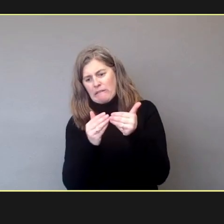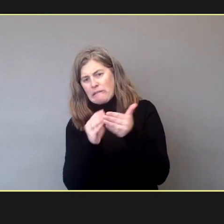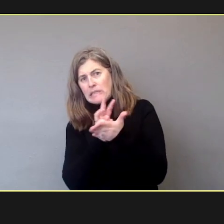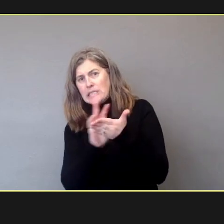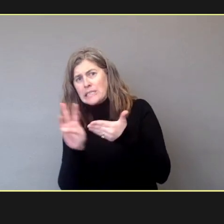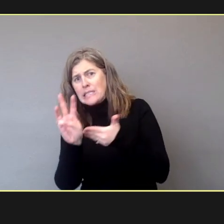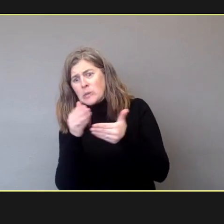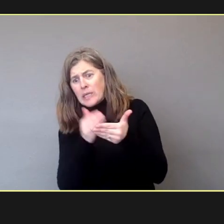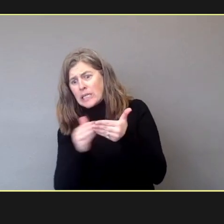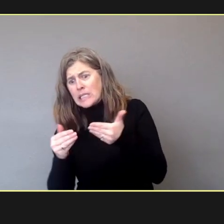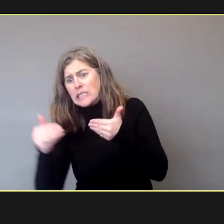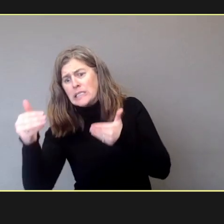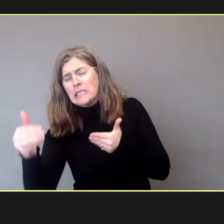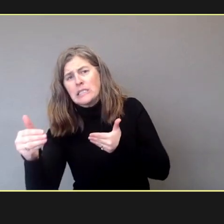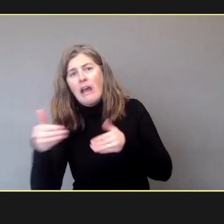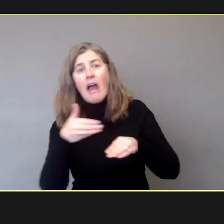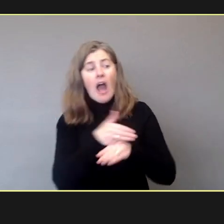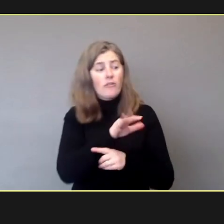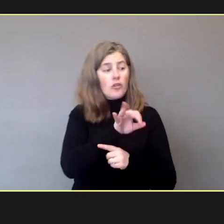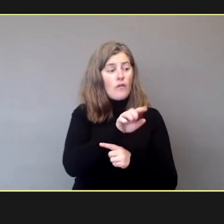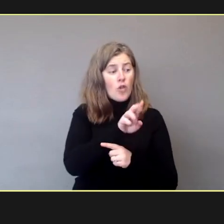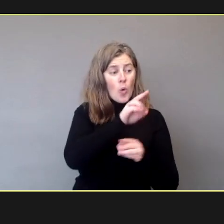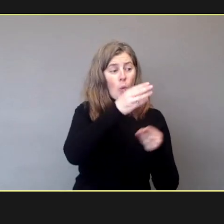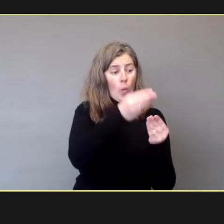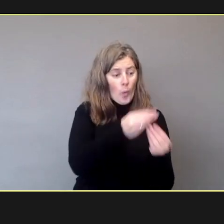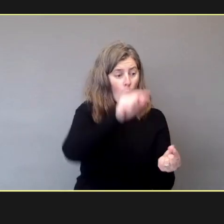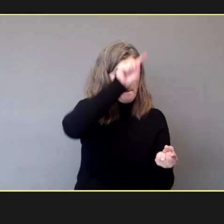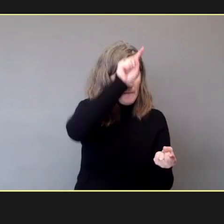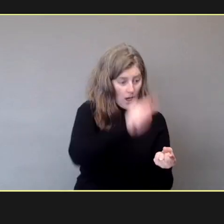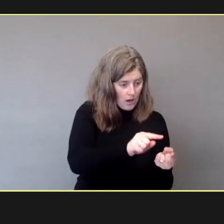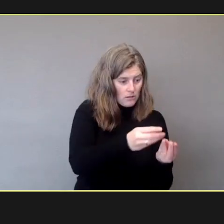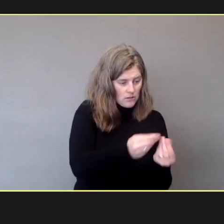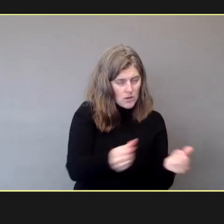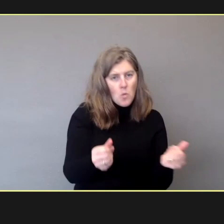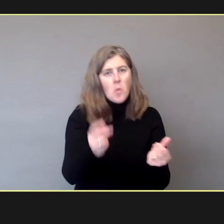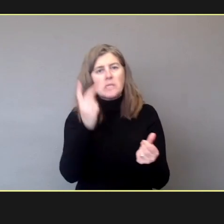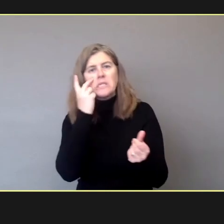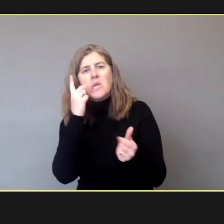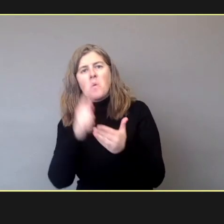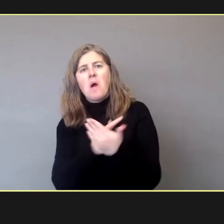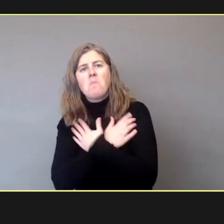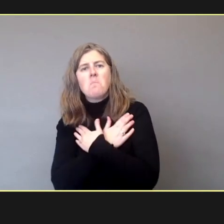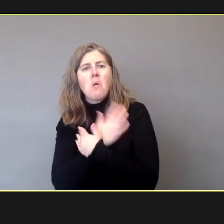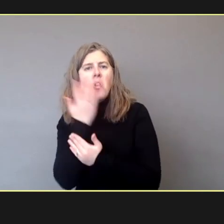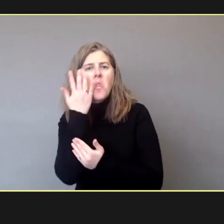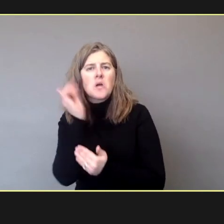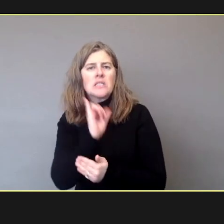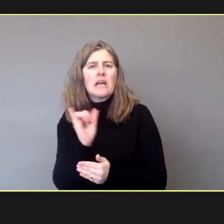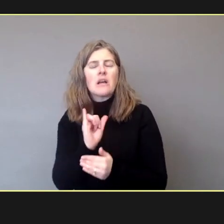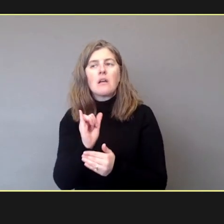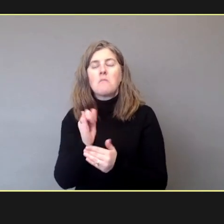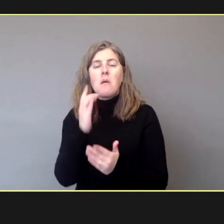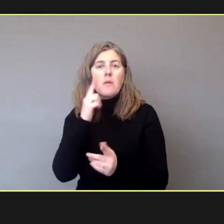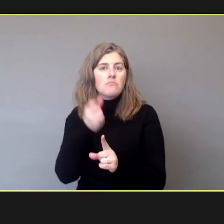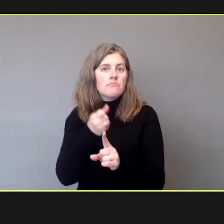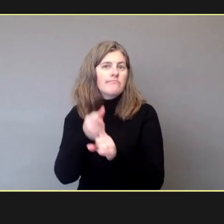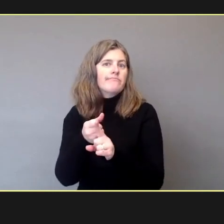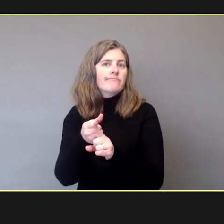week or two after influenza season goes away as well. But it'll depend on if there's another